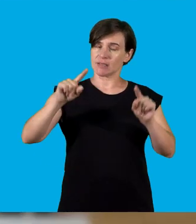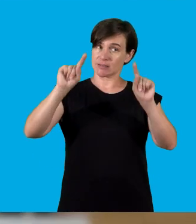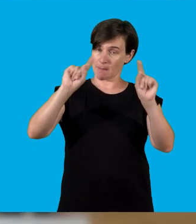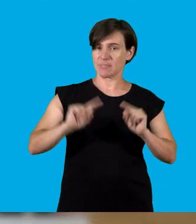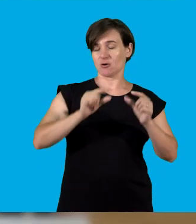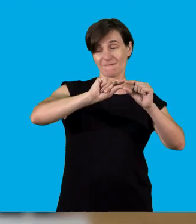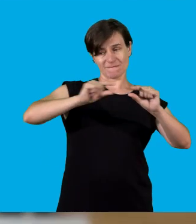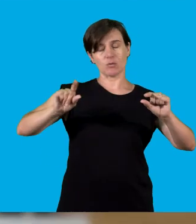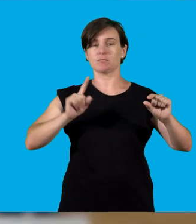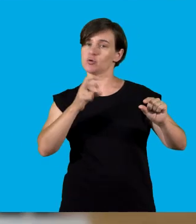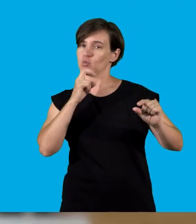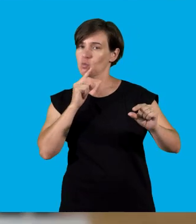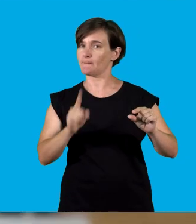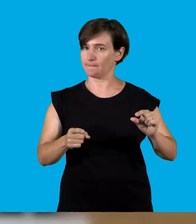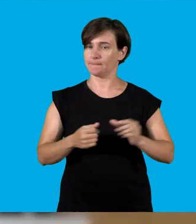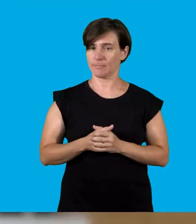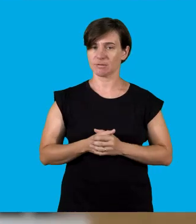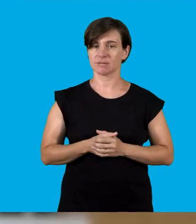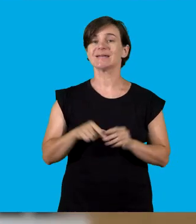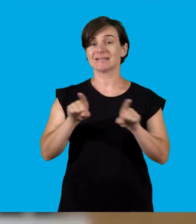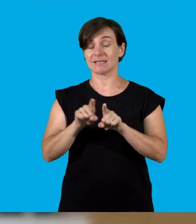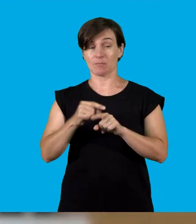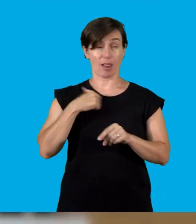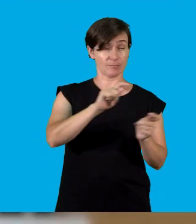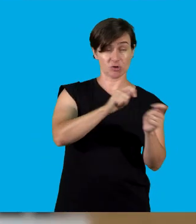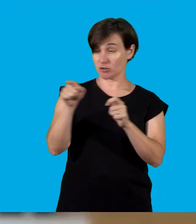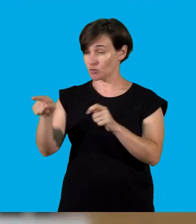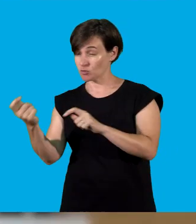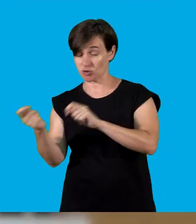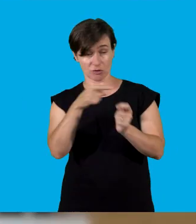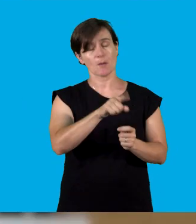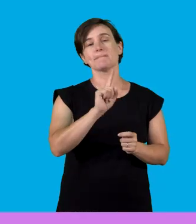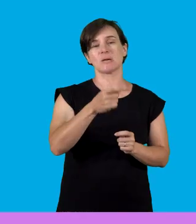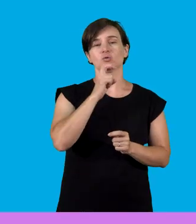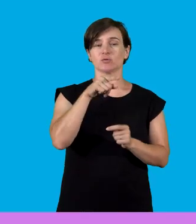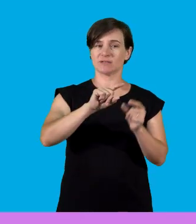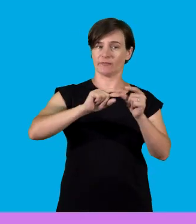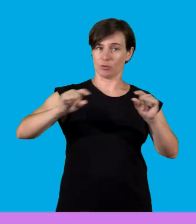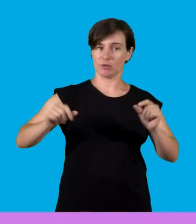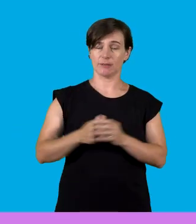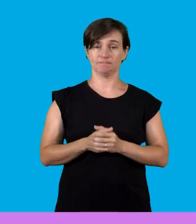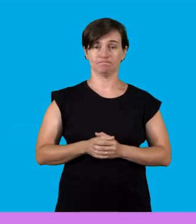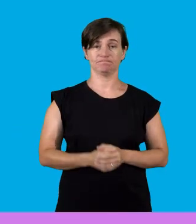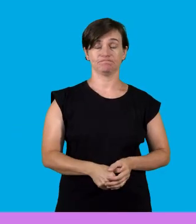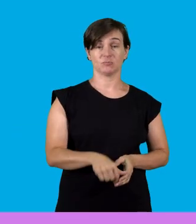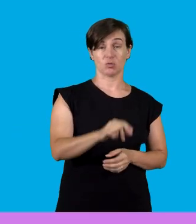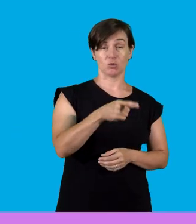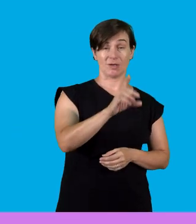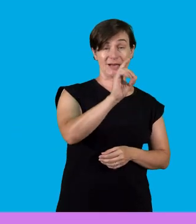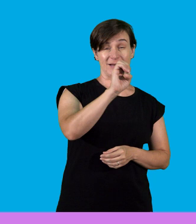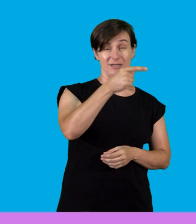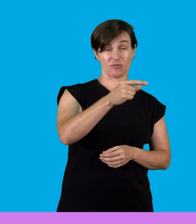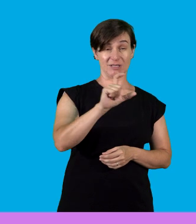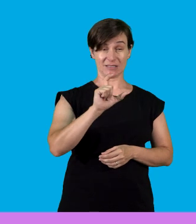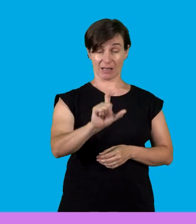you convert between the two, vice versa. They are then going to be the degrees Celsius